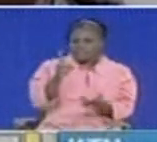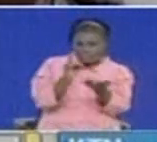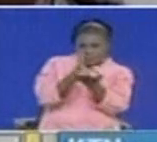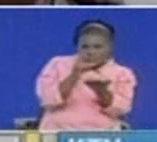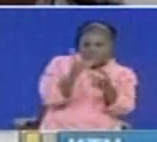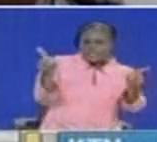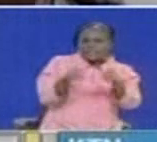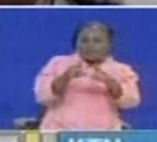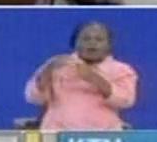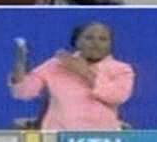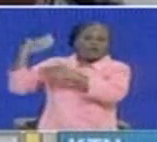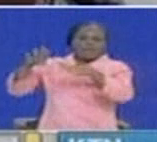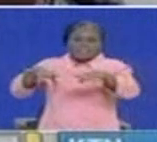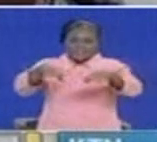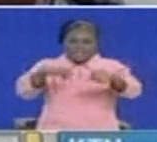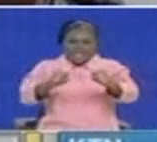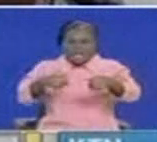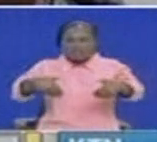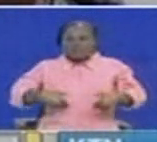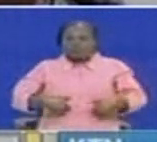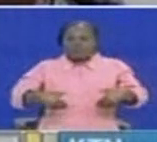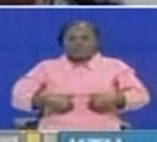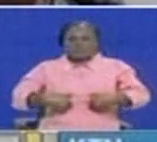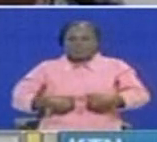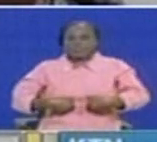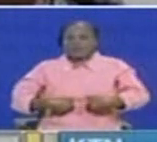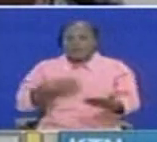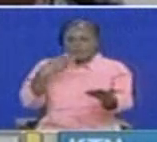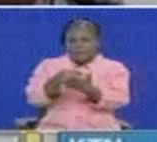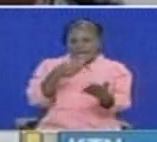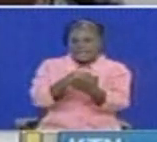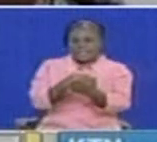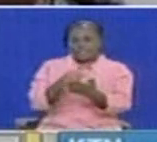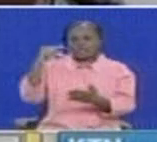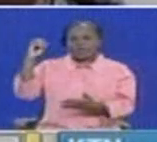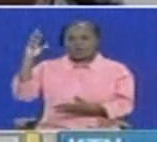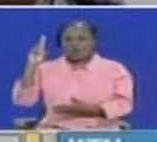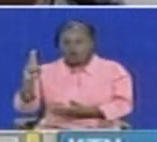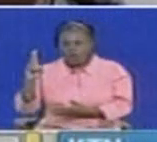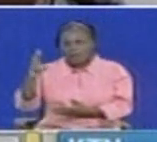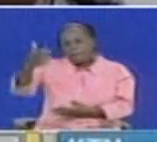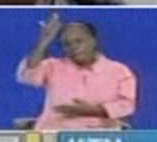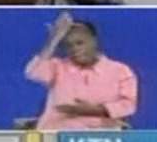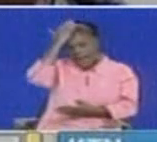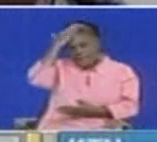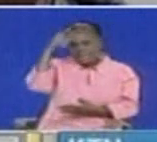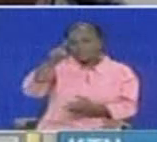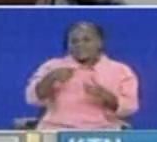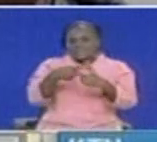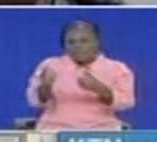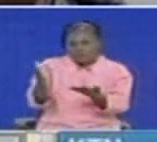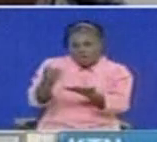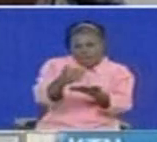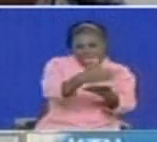well as that of the former chairman of the Youth Enterprise Fund, Gor Semelango. On Monday, Linturi began the process of